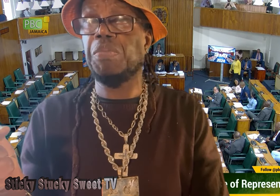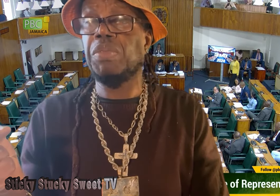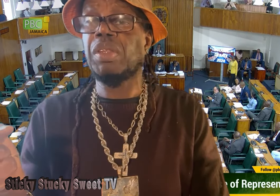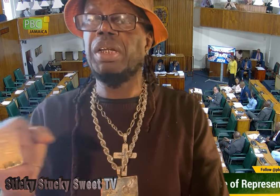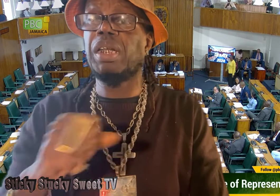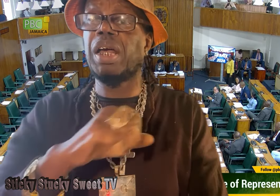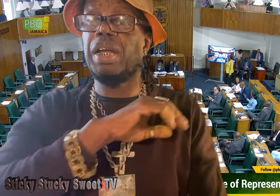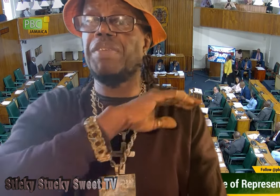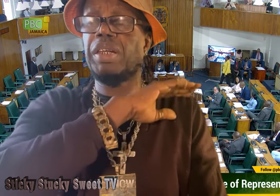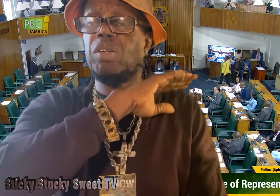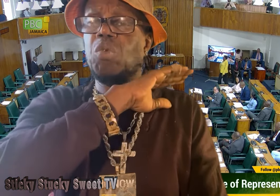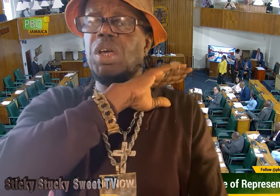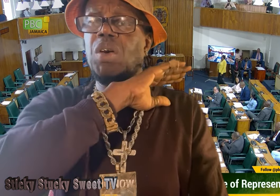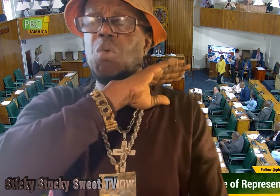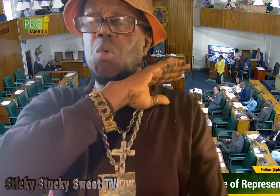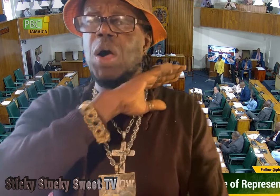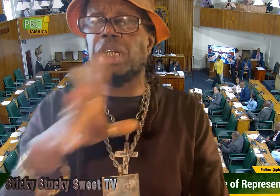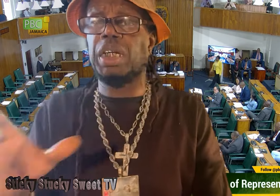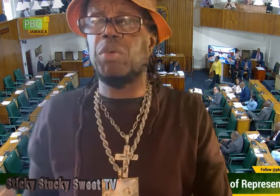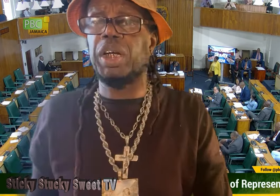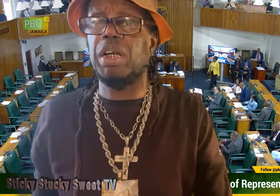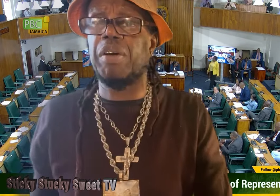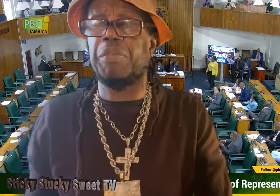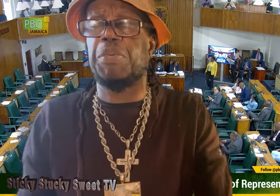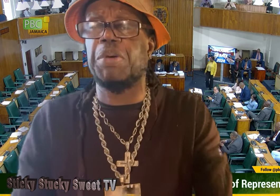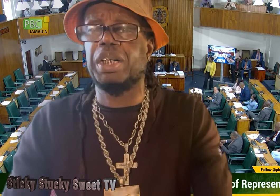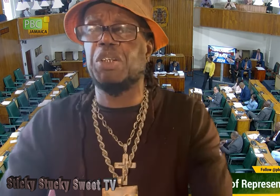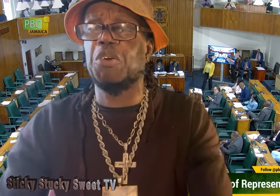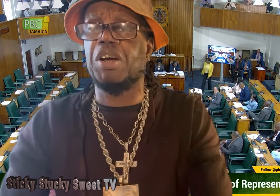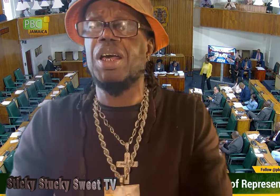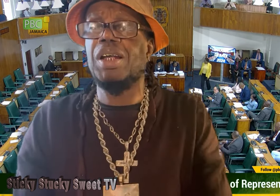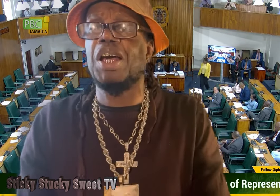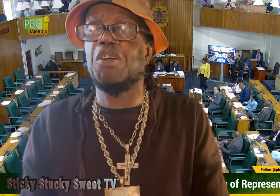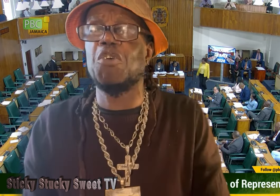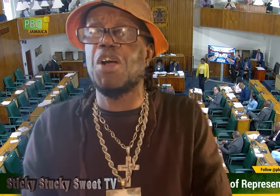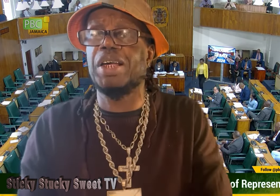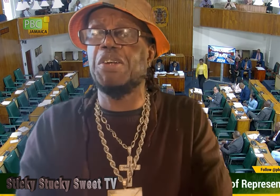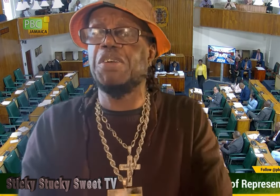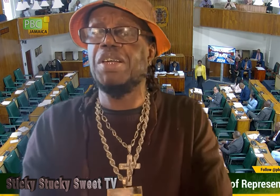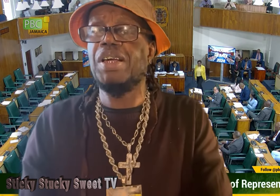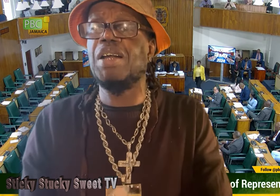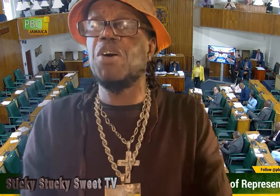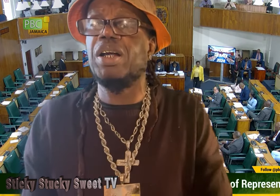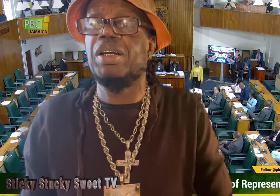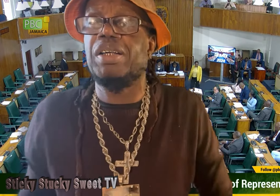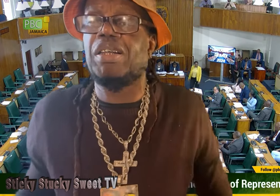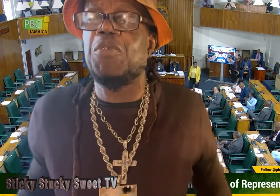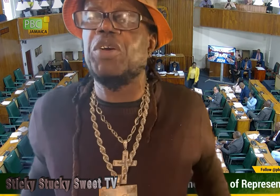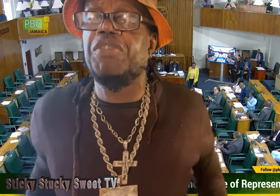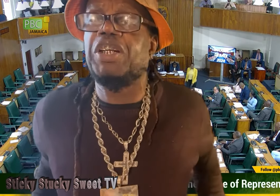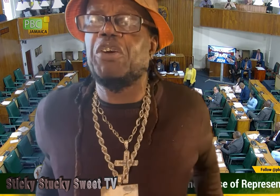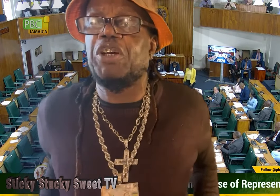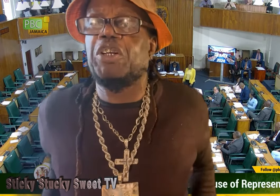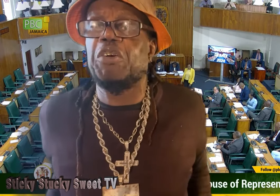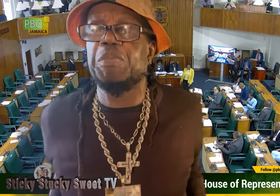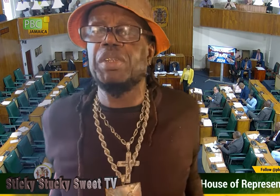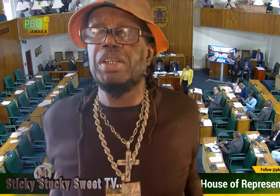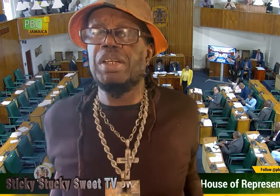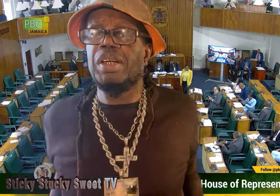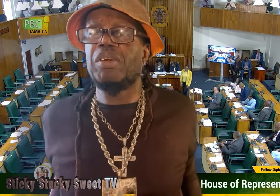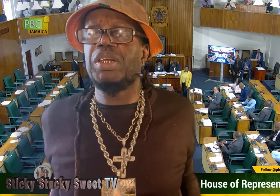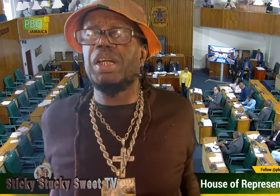now, this guy never see one thing with the Labour Party do wrong, you know. And he want to support them for the third